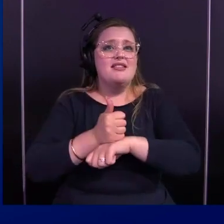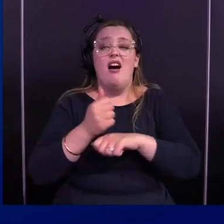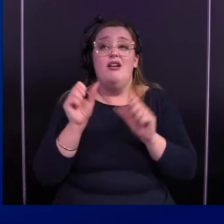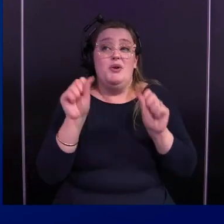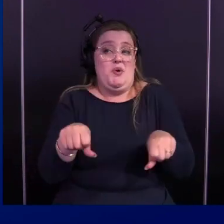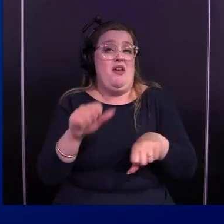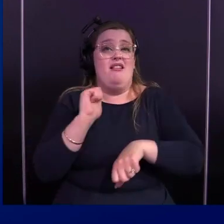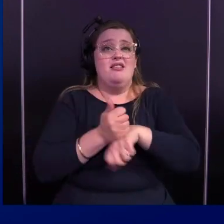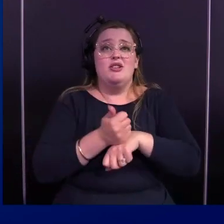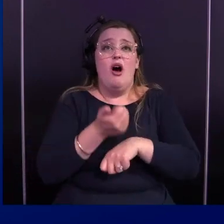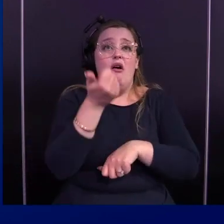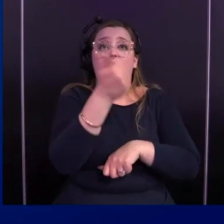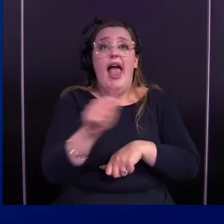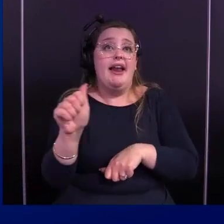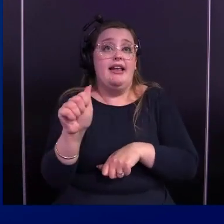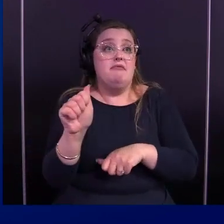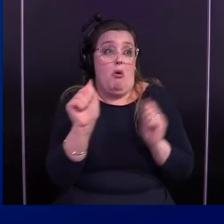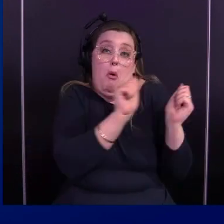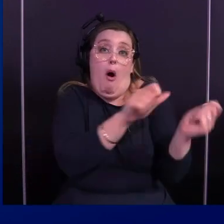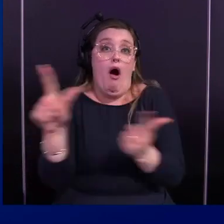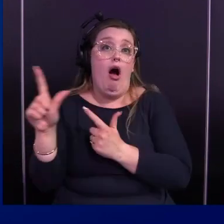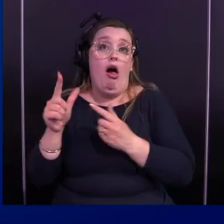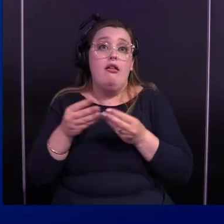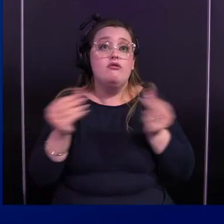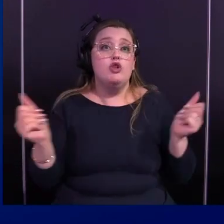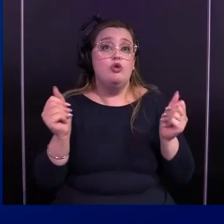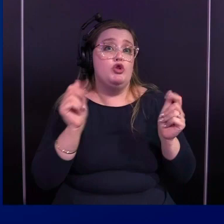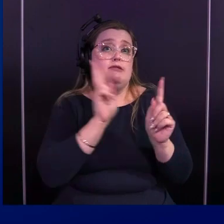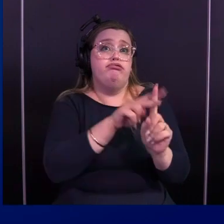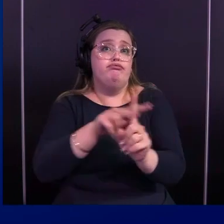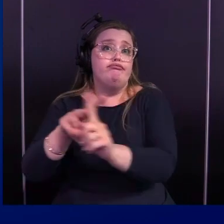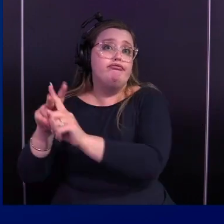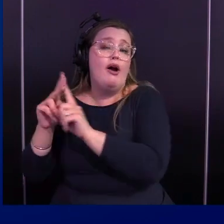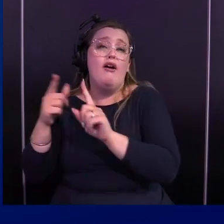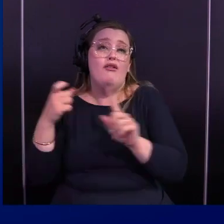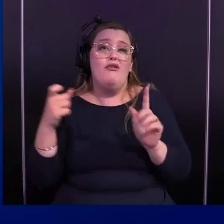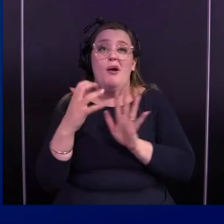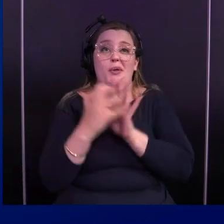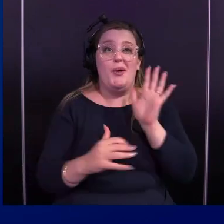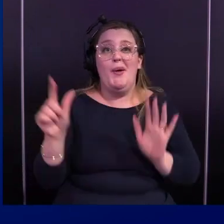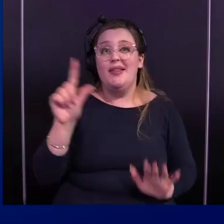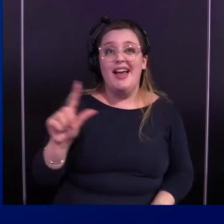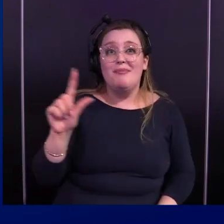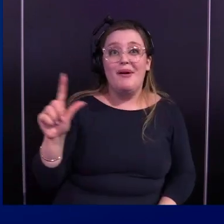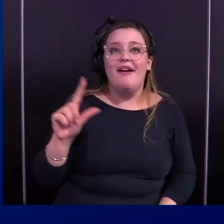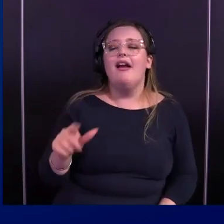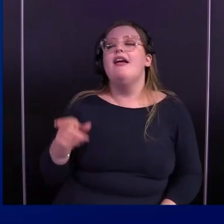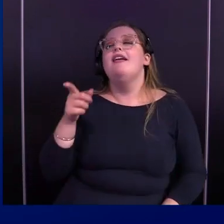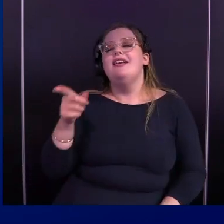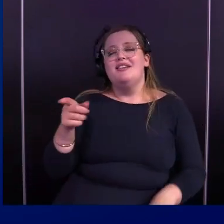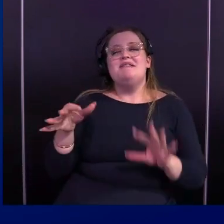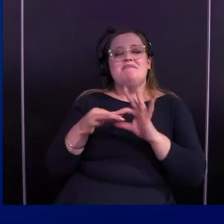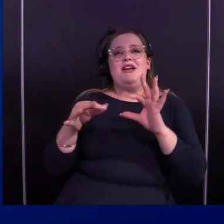solutions that we've got presently in the code library like that. I mean, I think you also brought up a very good point. You